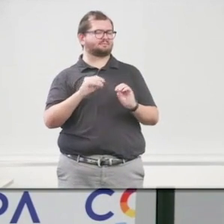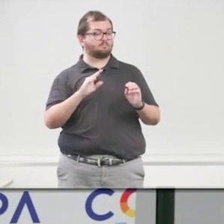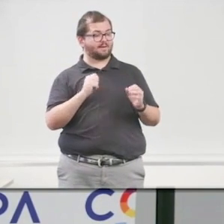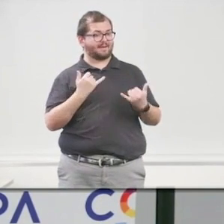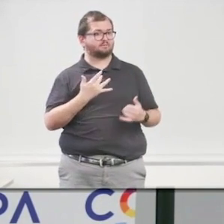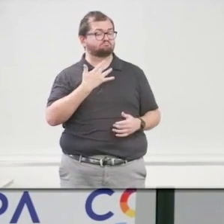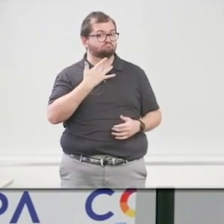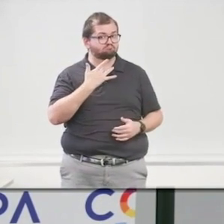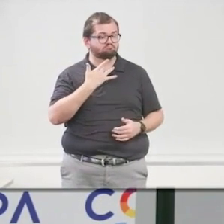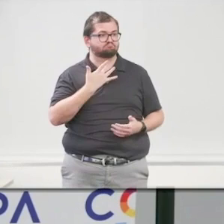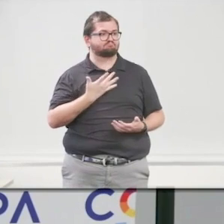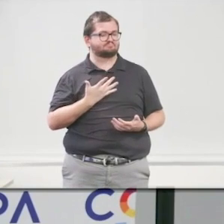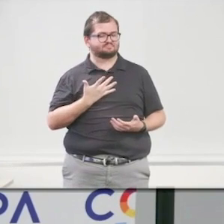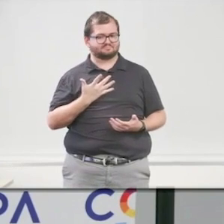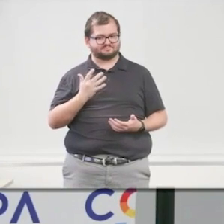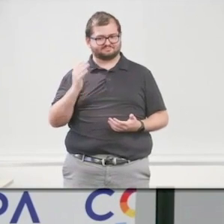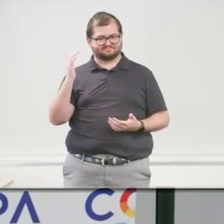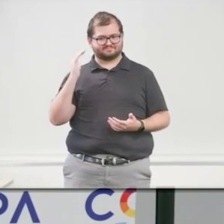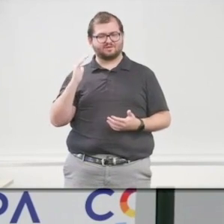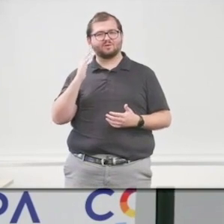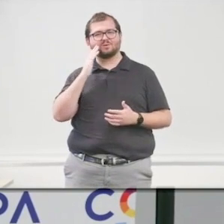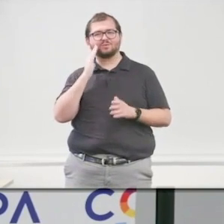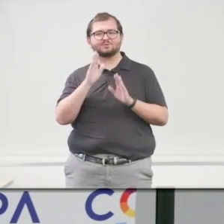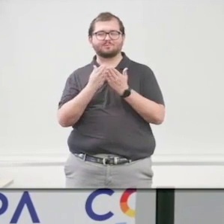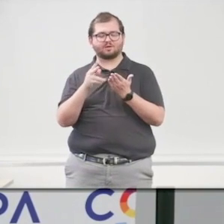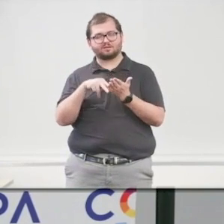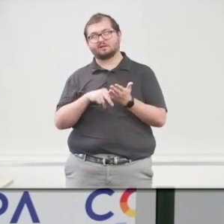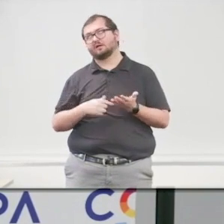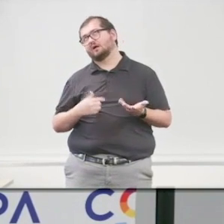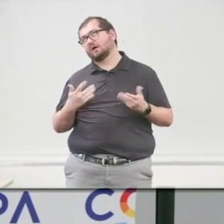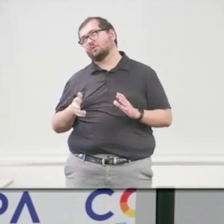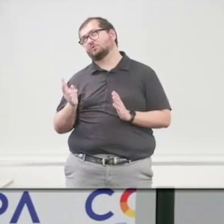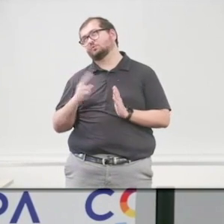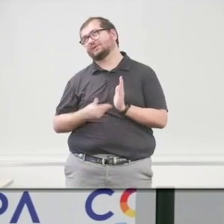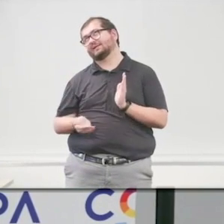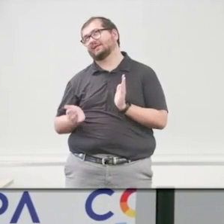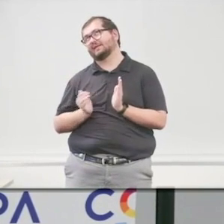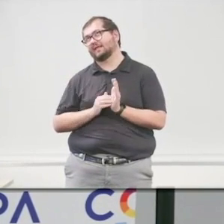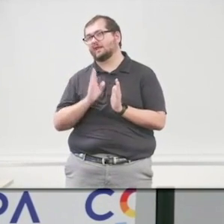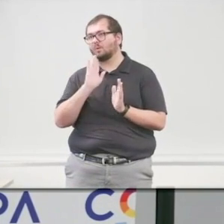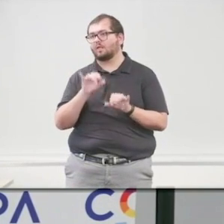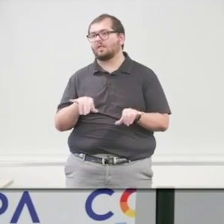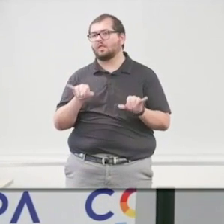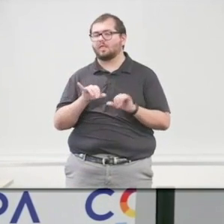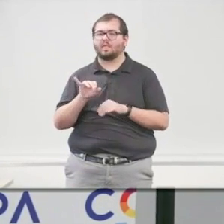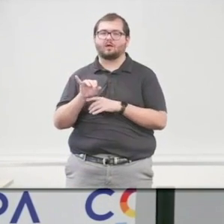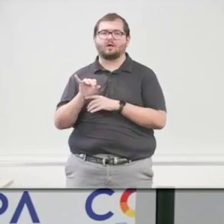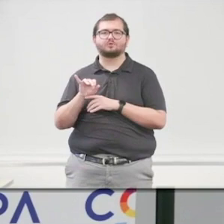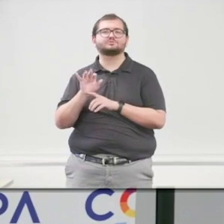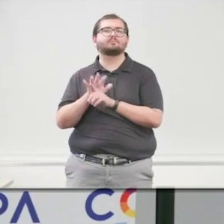a little book that was written by someone and you're like, I don't feel like reading again on this. It's just going to be a fad. And then sure